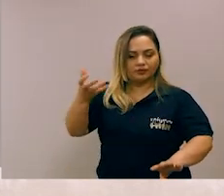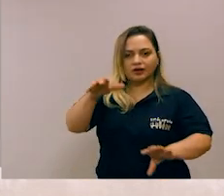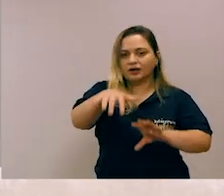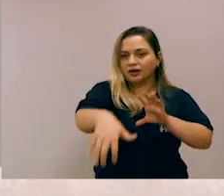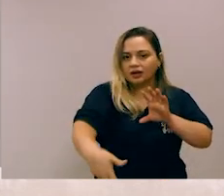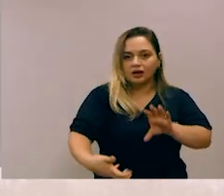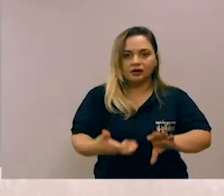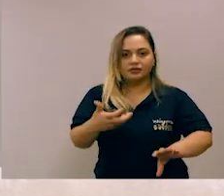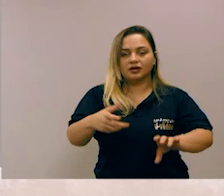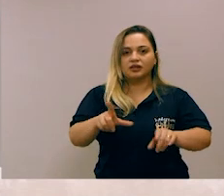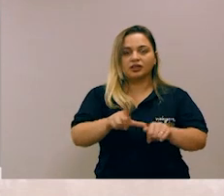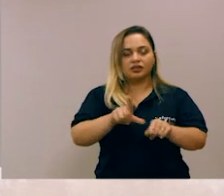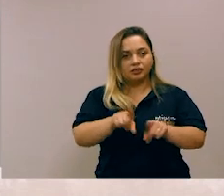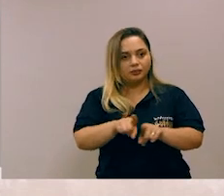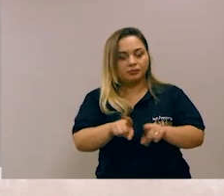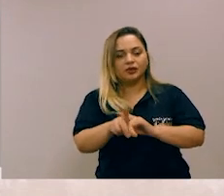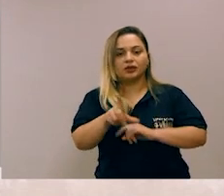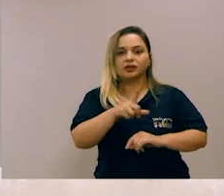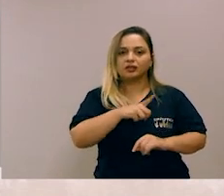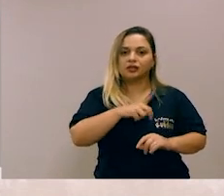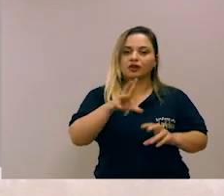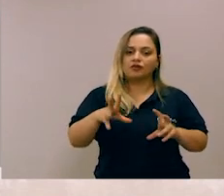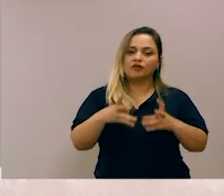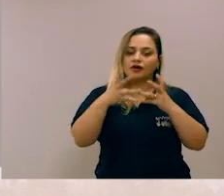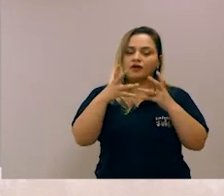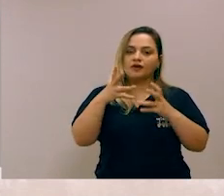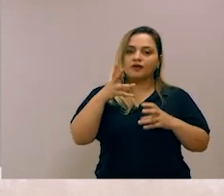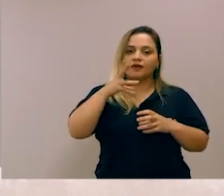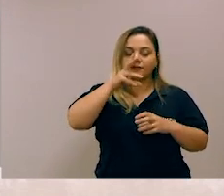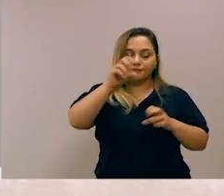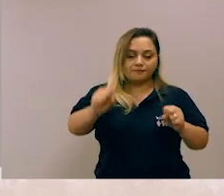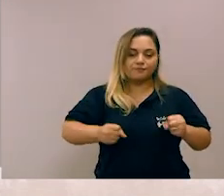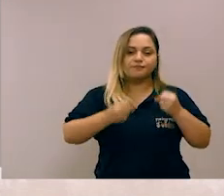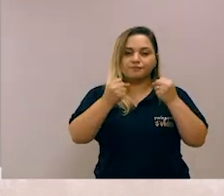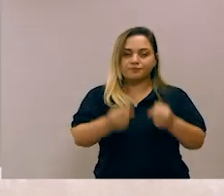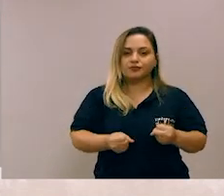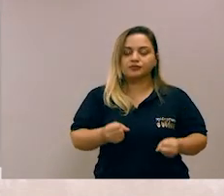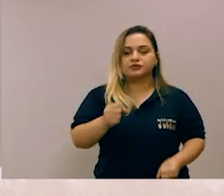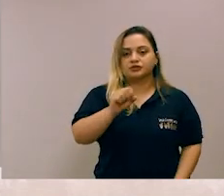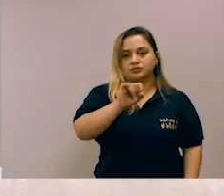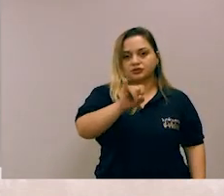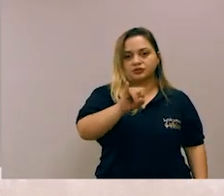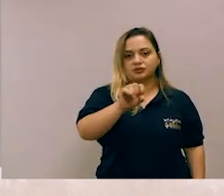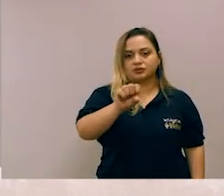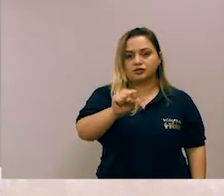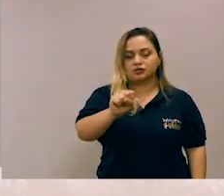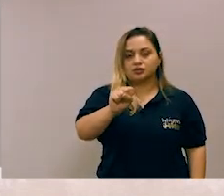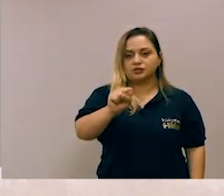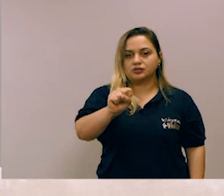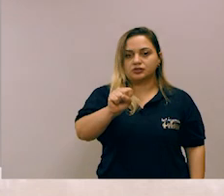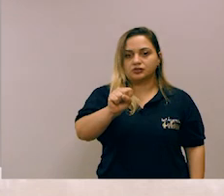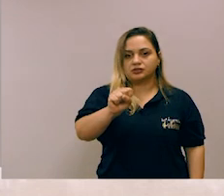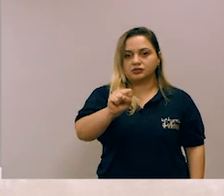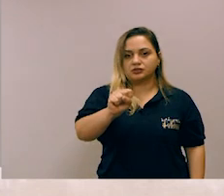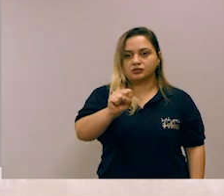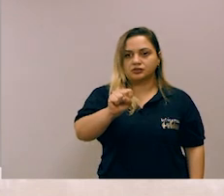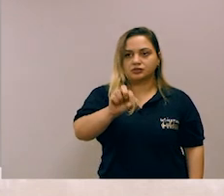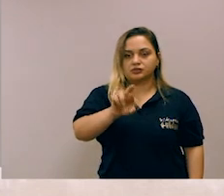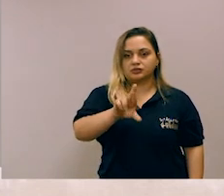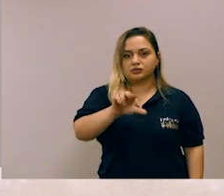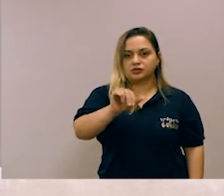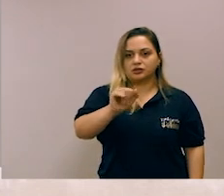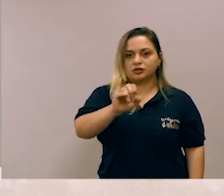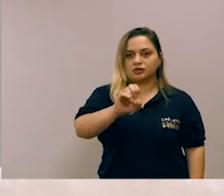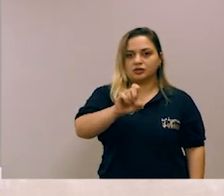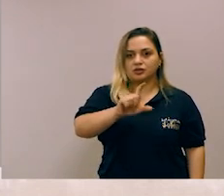had many government agencies. We had Israeli forces helping us there. And so many people ask